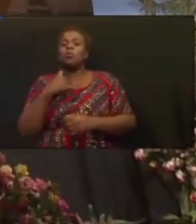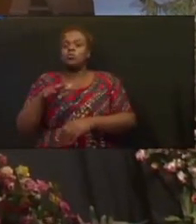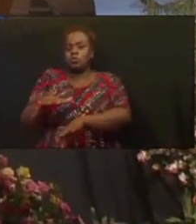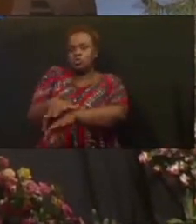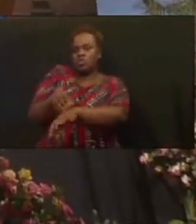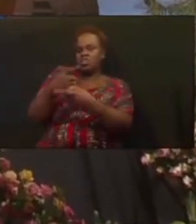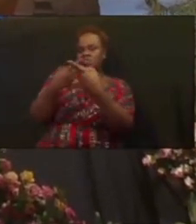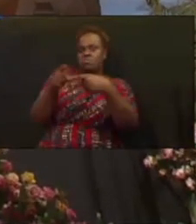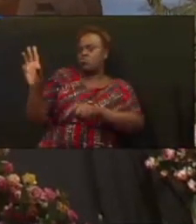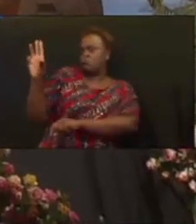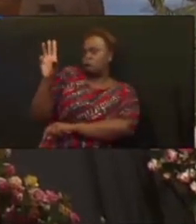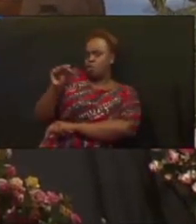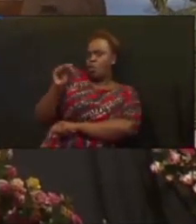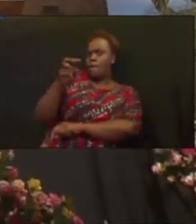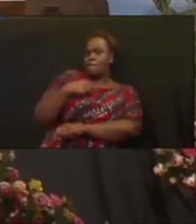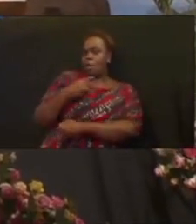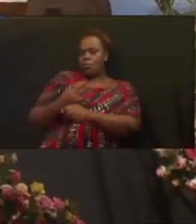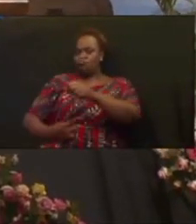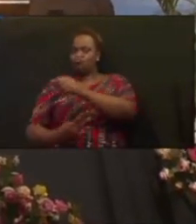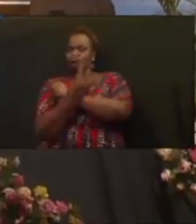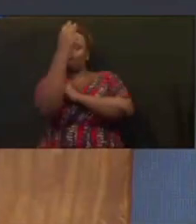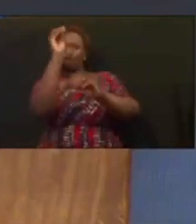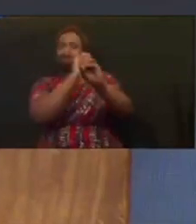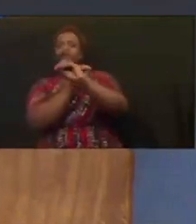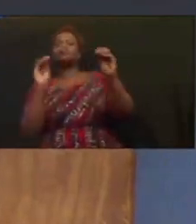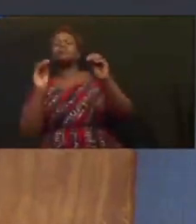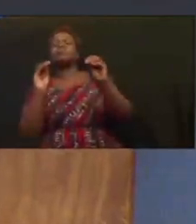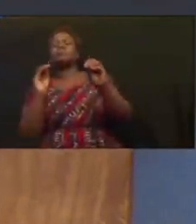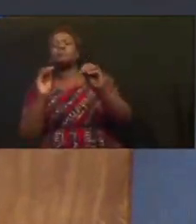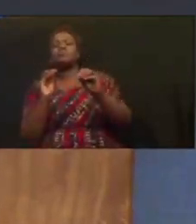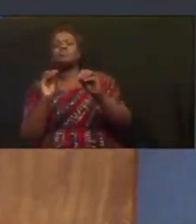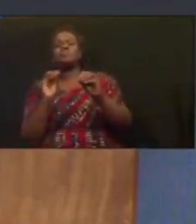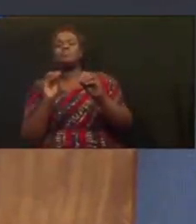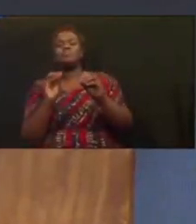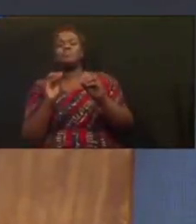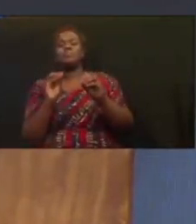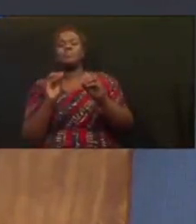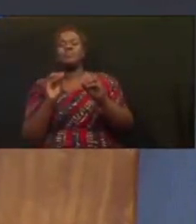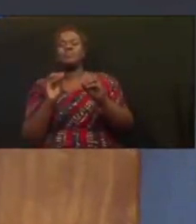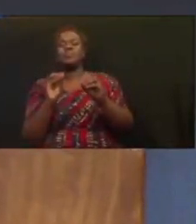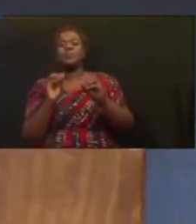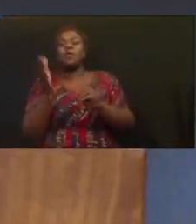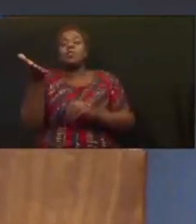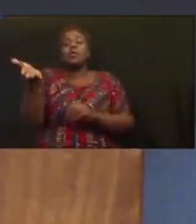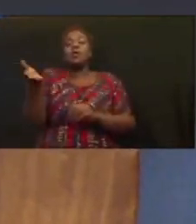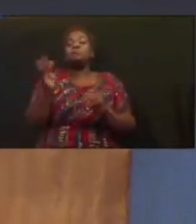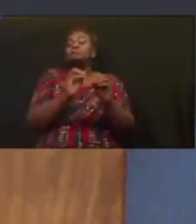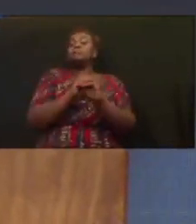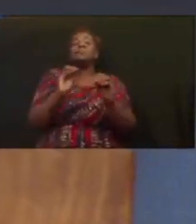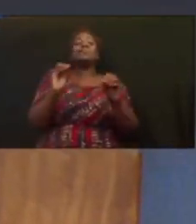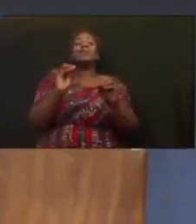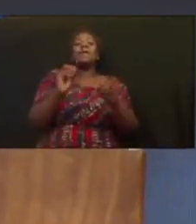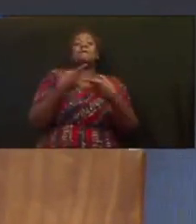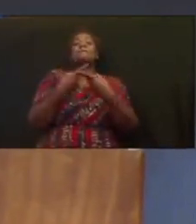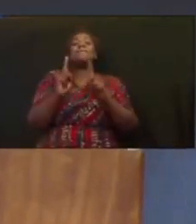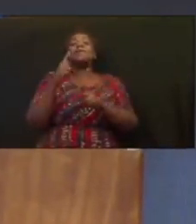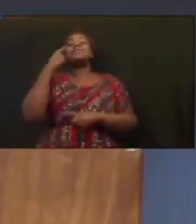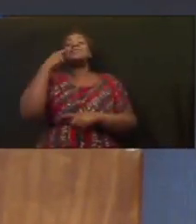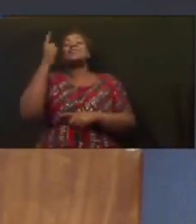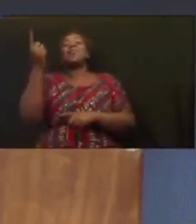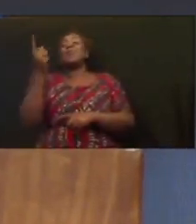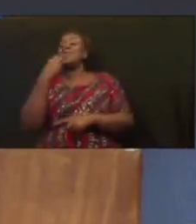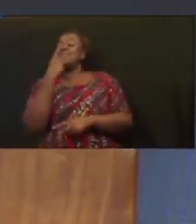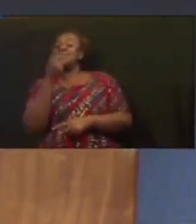me. I have not yet ascended. So the coronation service was not even held. And yet she saw him. He said, go and